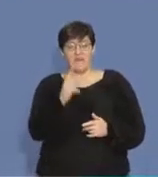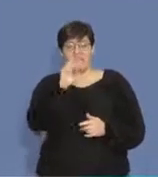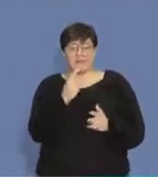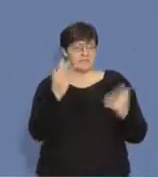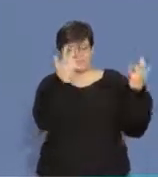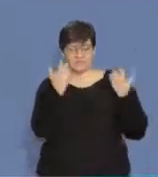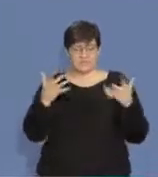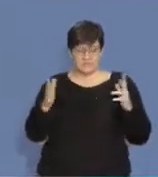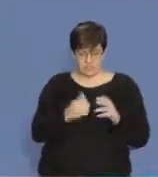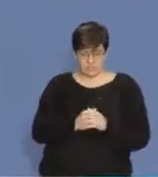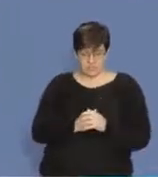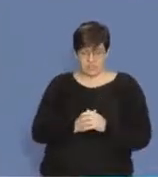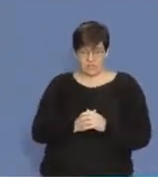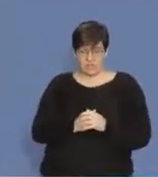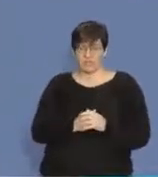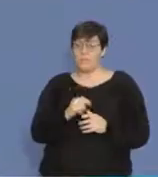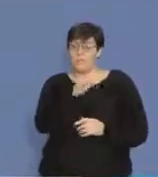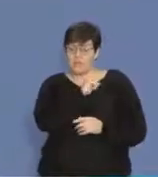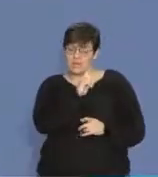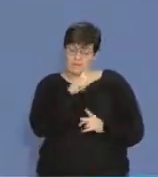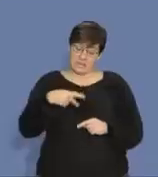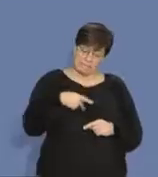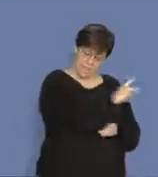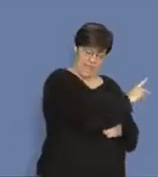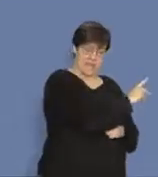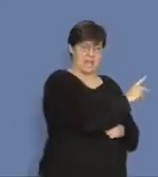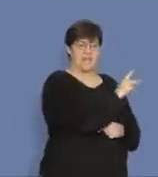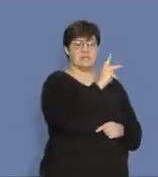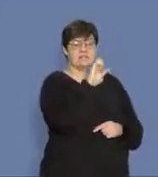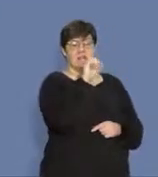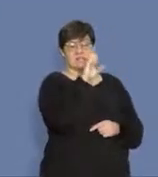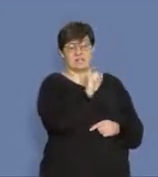worked out the VAT amount, you owe SARS an amount of